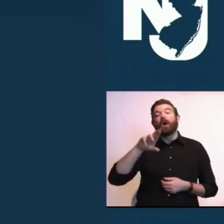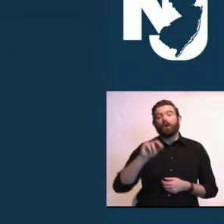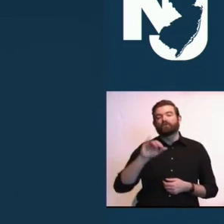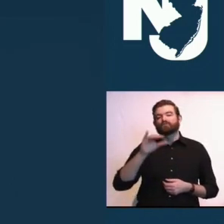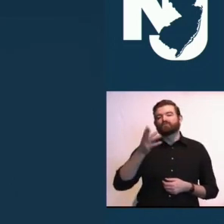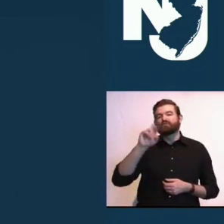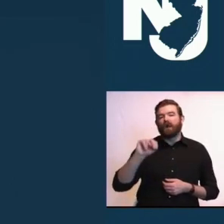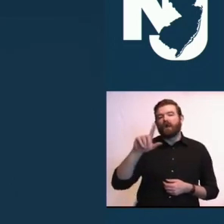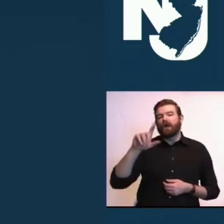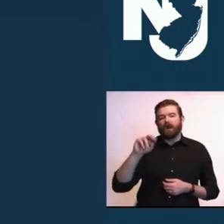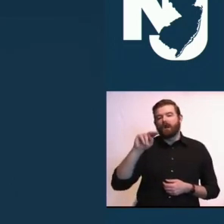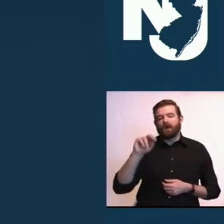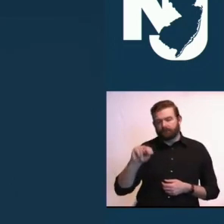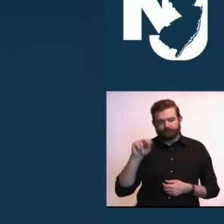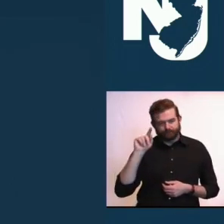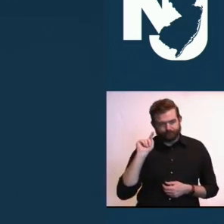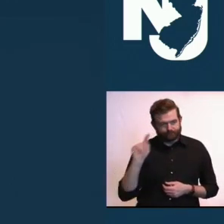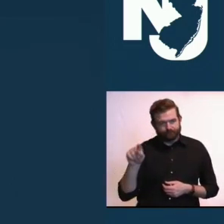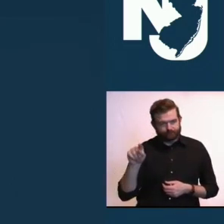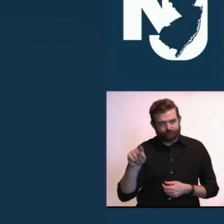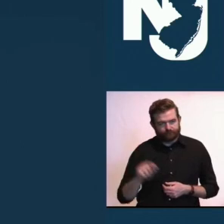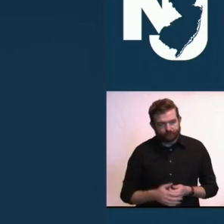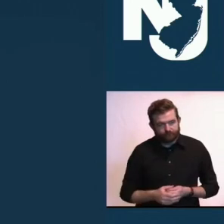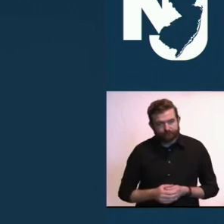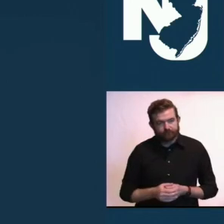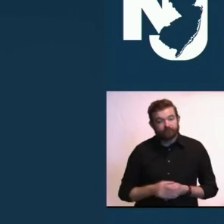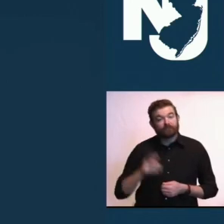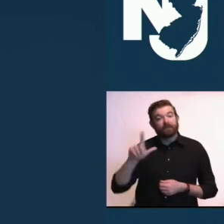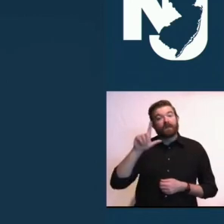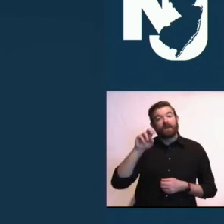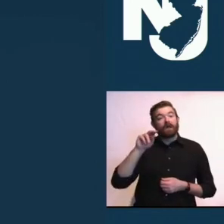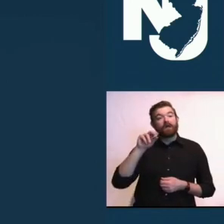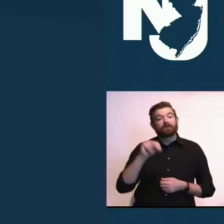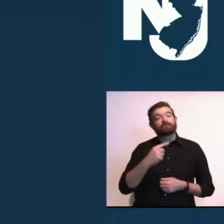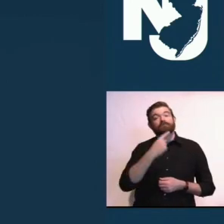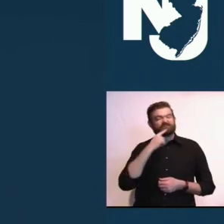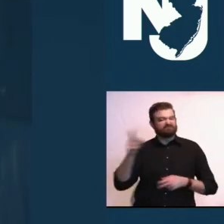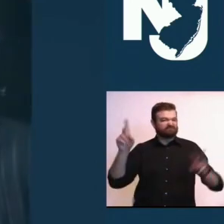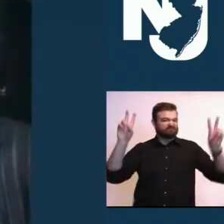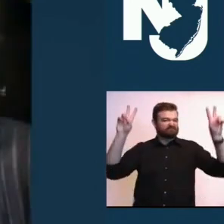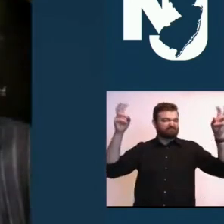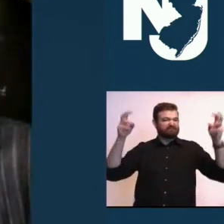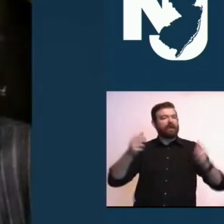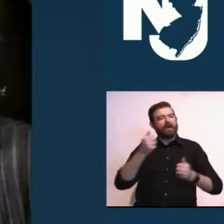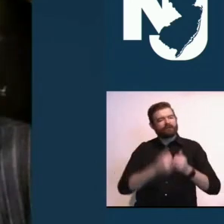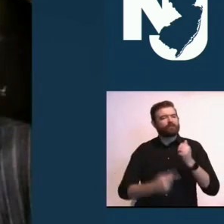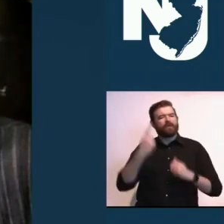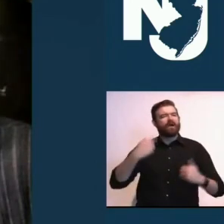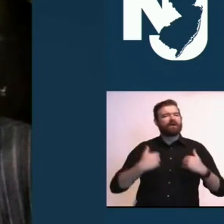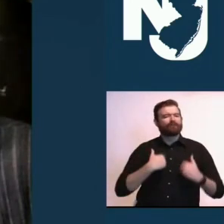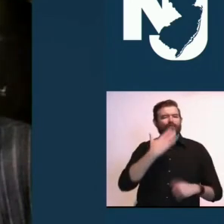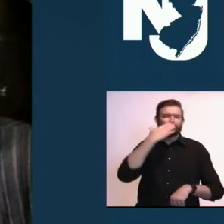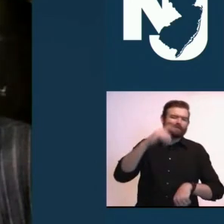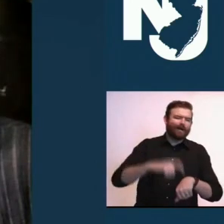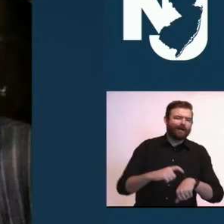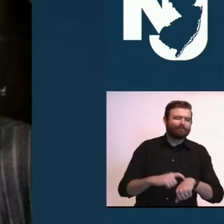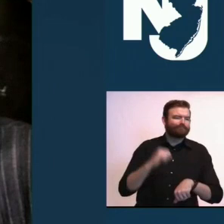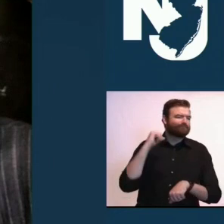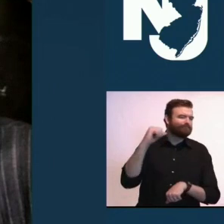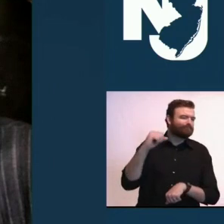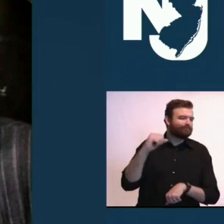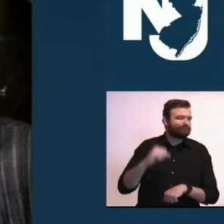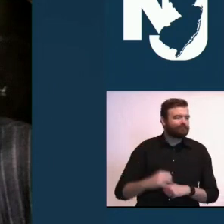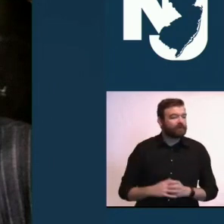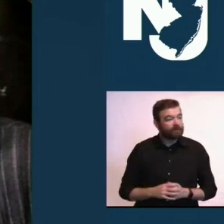I'll quote Mr. Lennon himself, everybody had a good time. And finally, we remember one of those we lost early in the